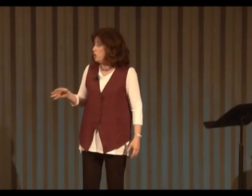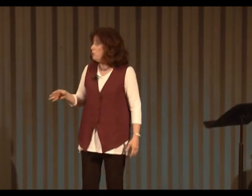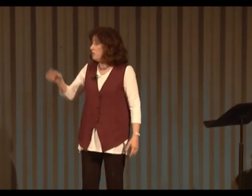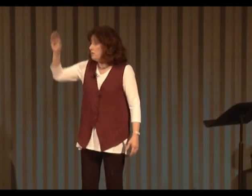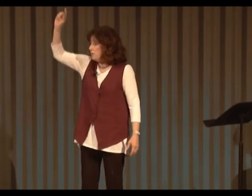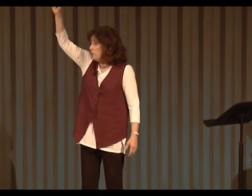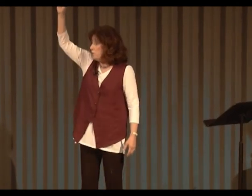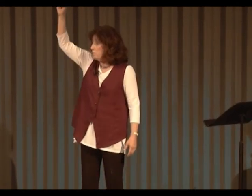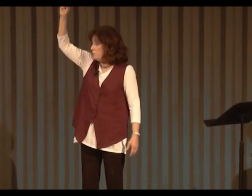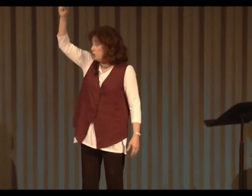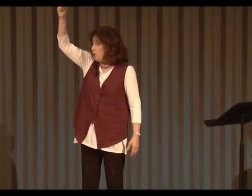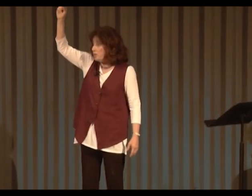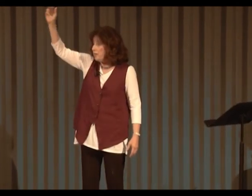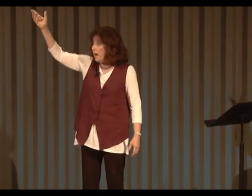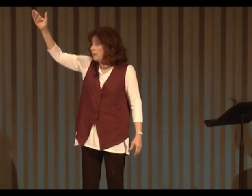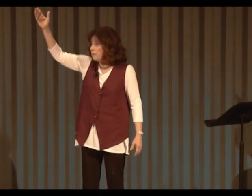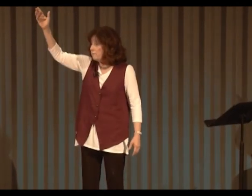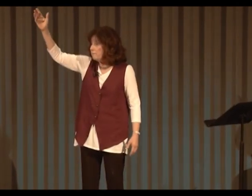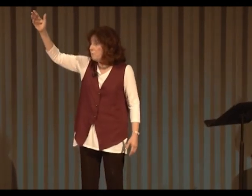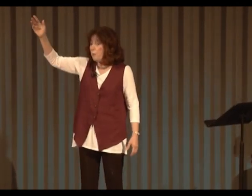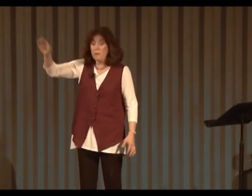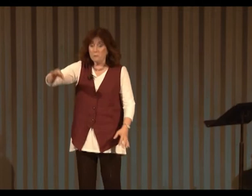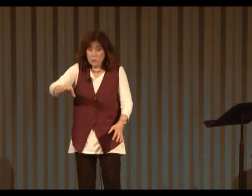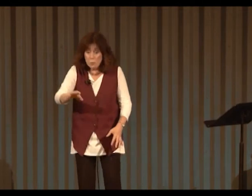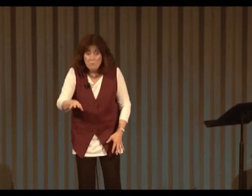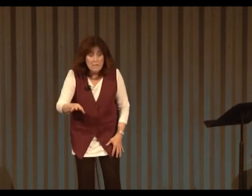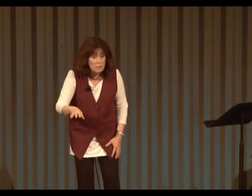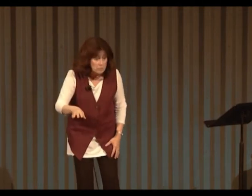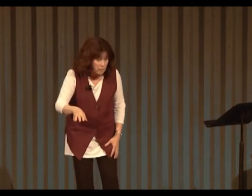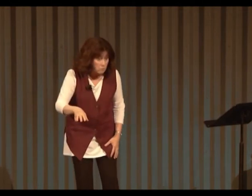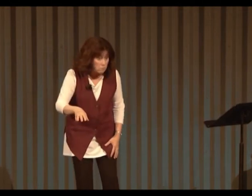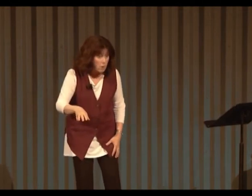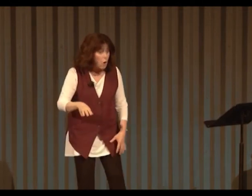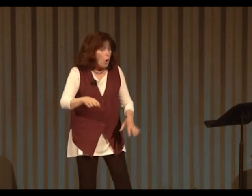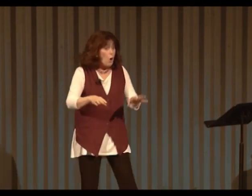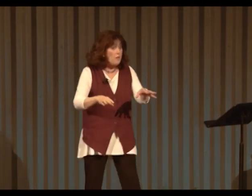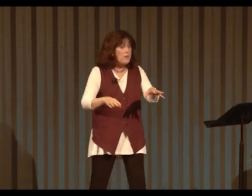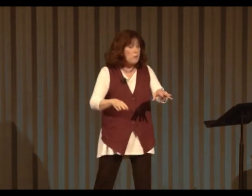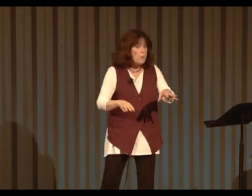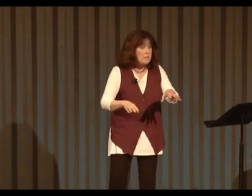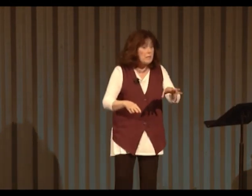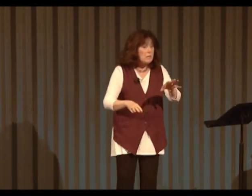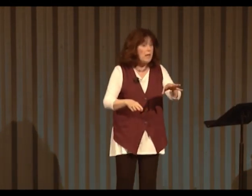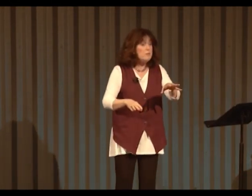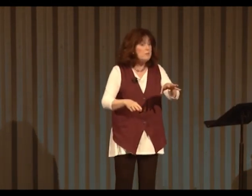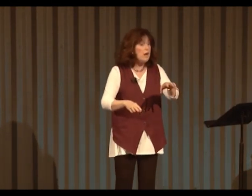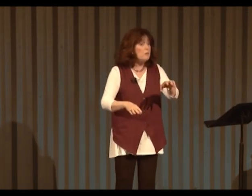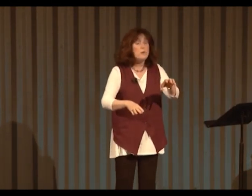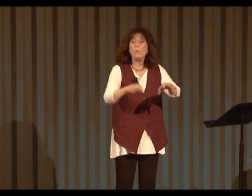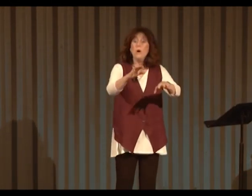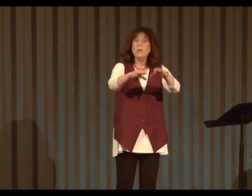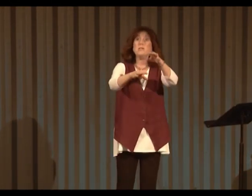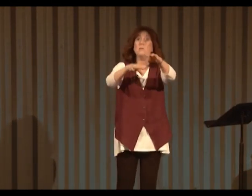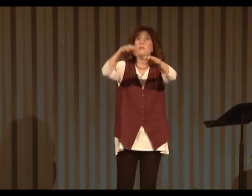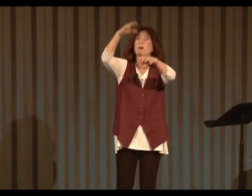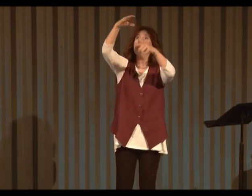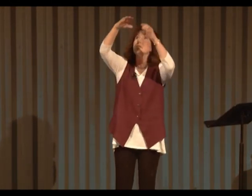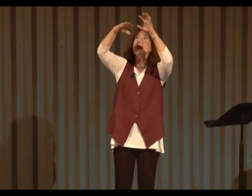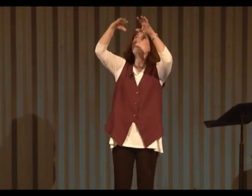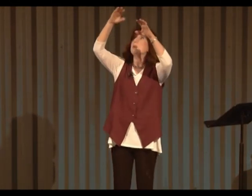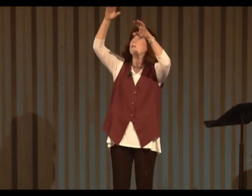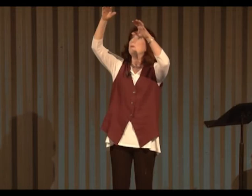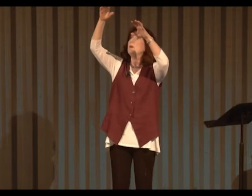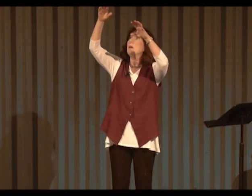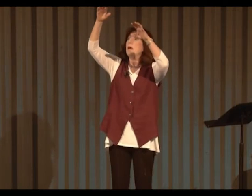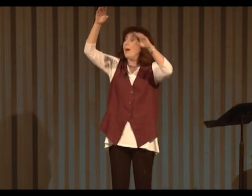Skotsl was chosen to talk to God. The first woman knelt down. All the other women climbed on top of her, one on top of the other, on